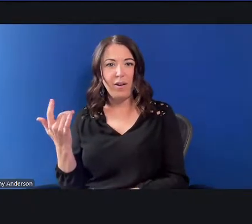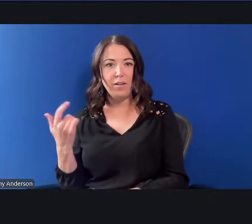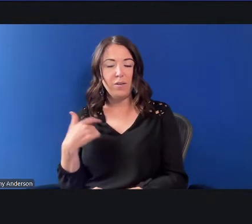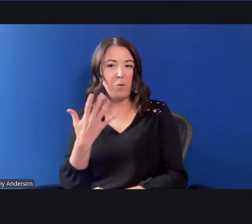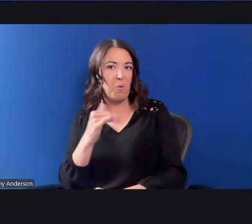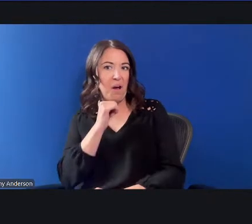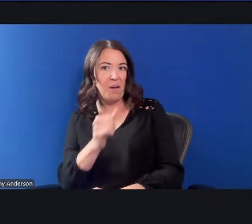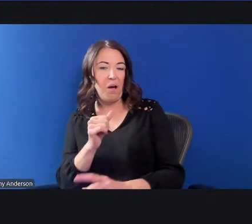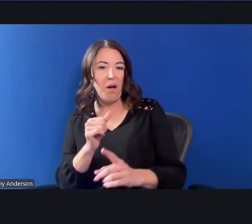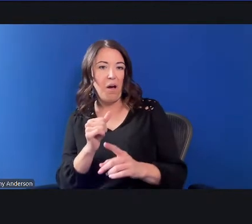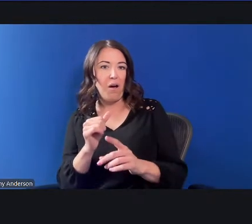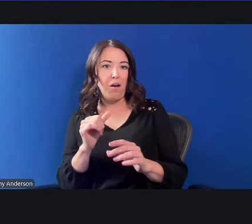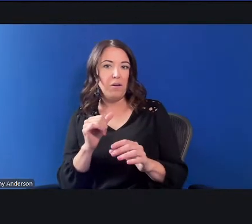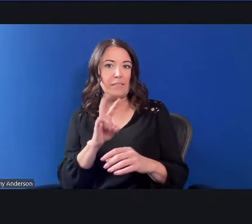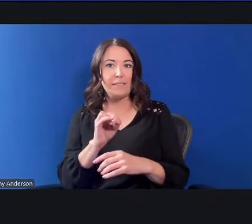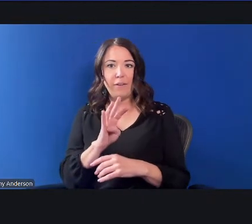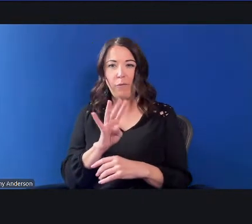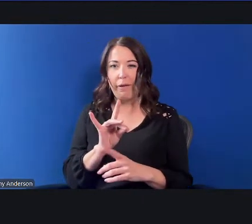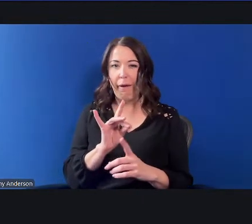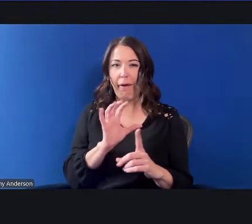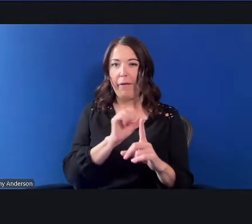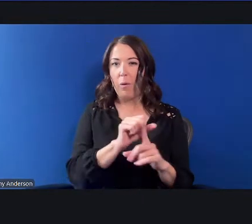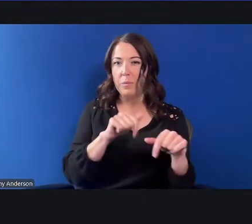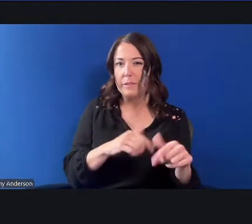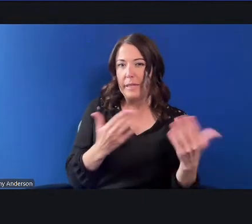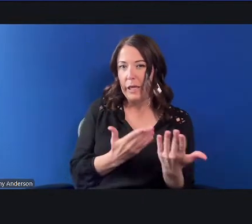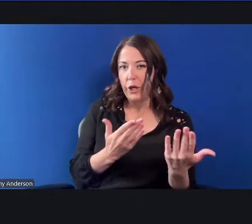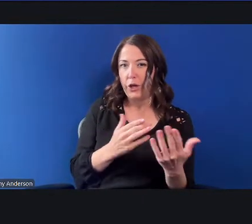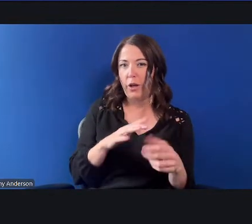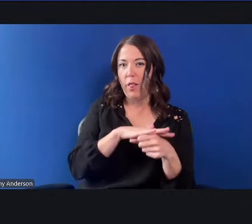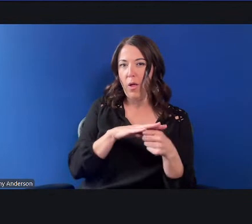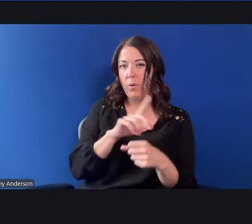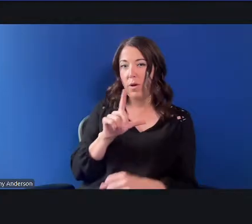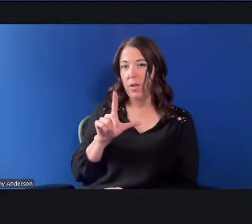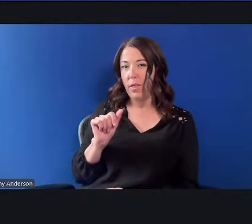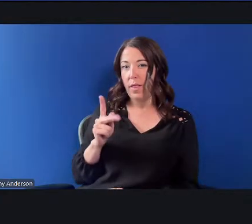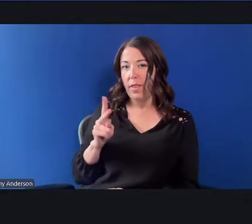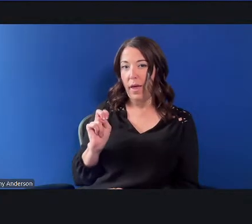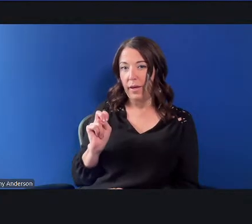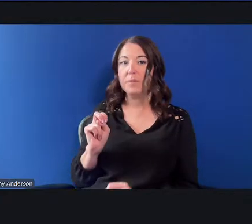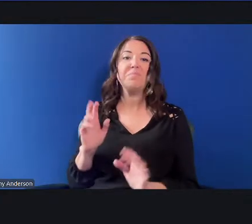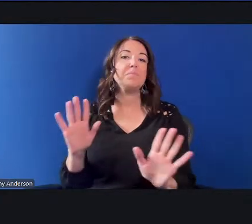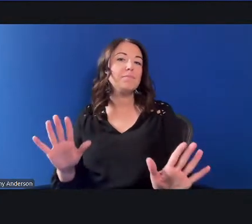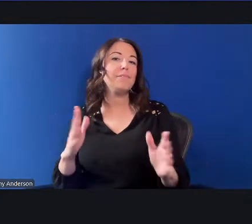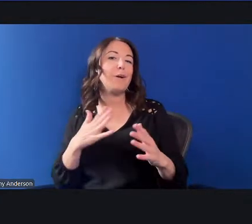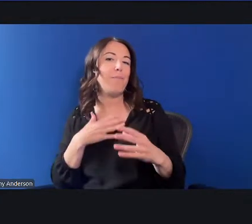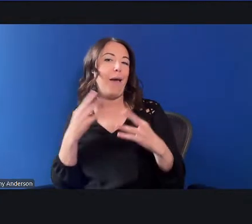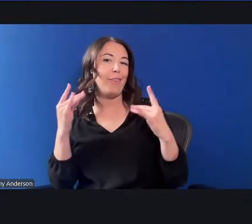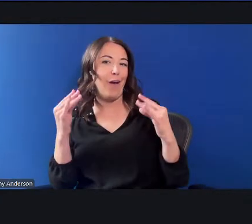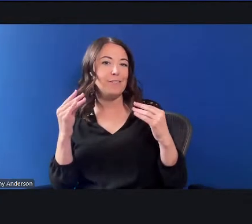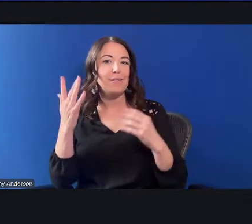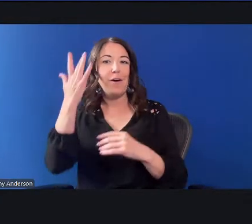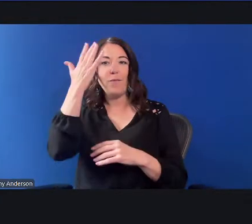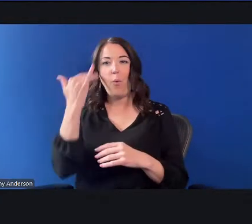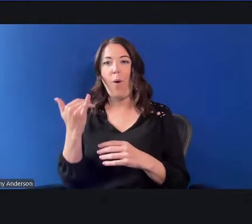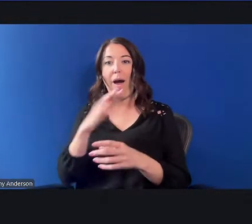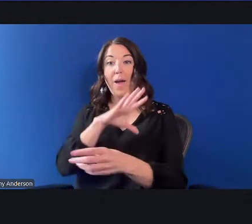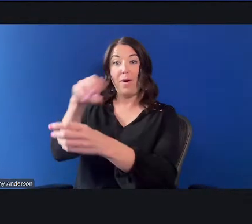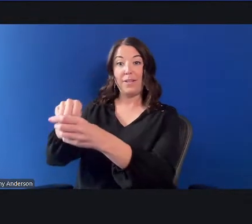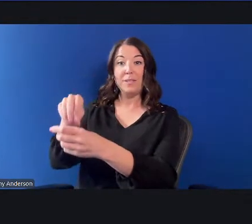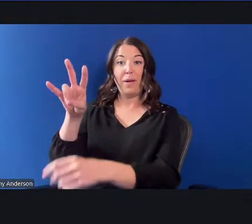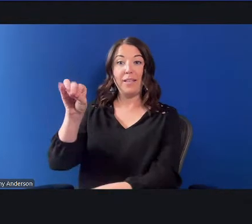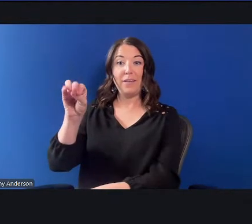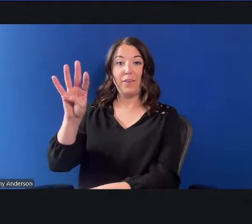accomplish the same thing here on one of our local lakes? And here are my thoughts on why participating in something like